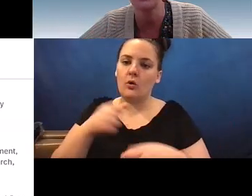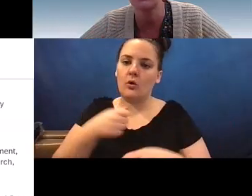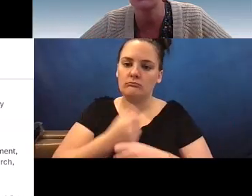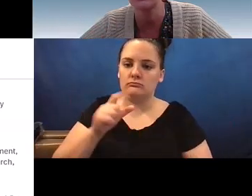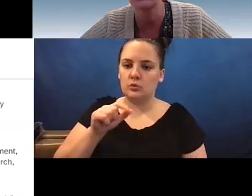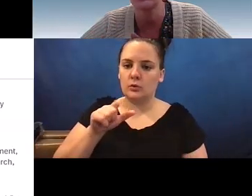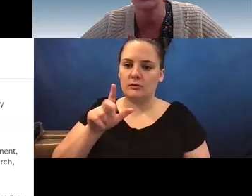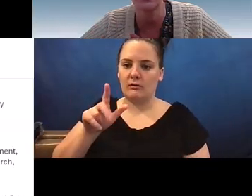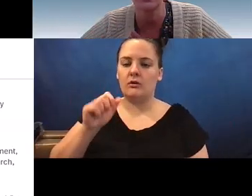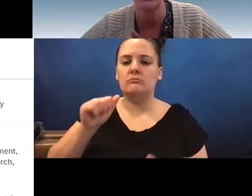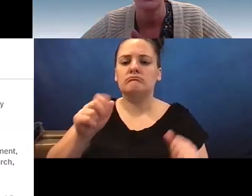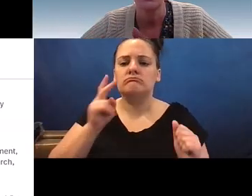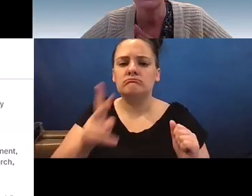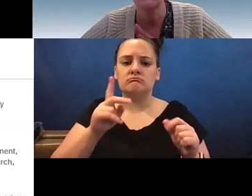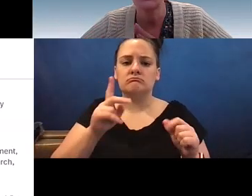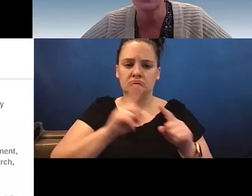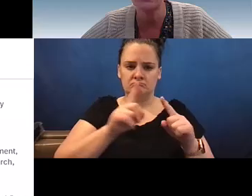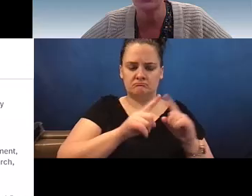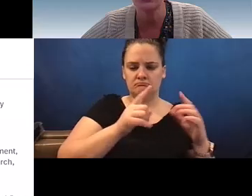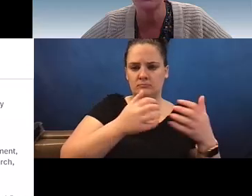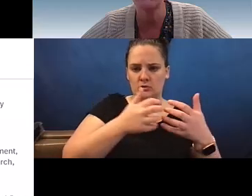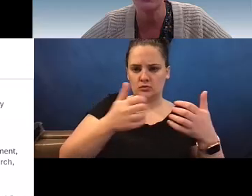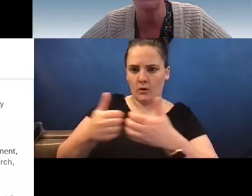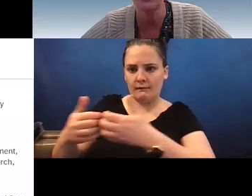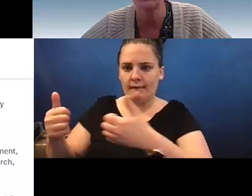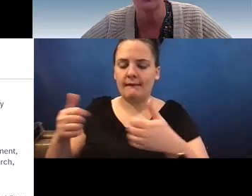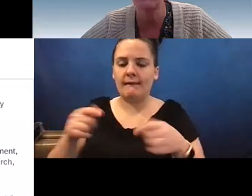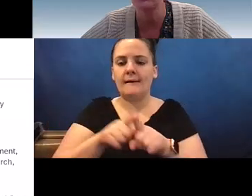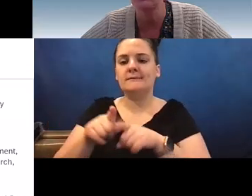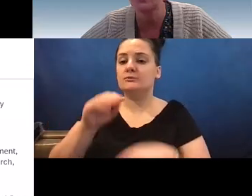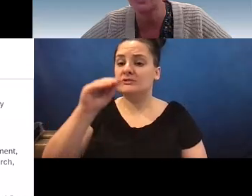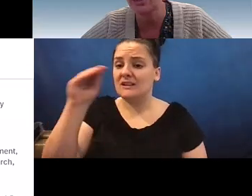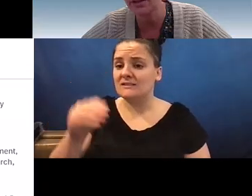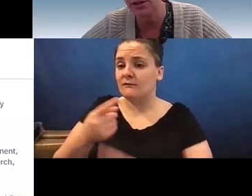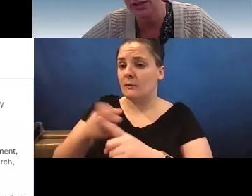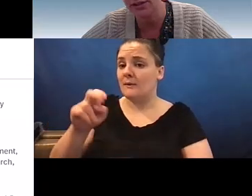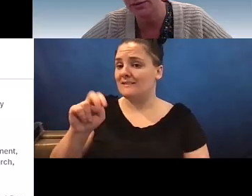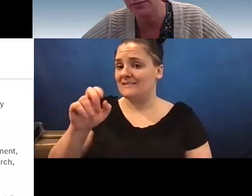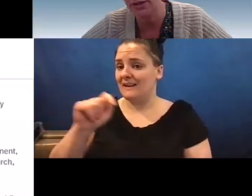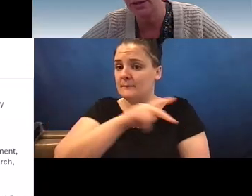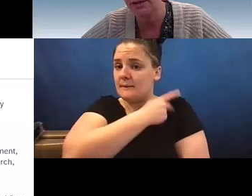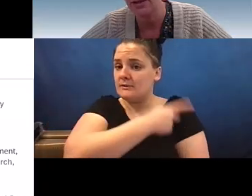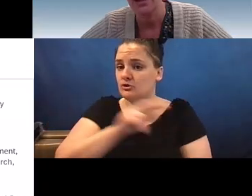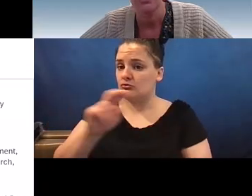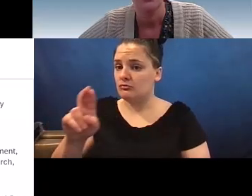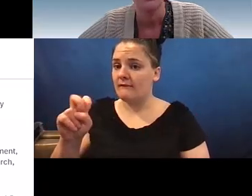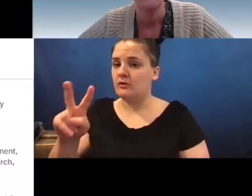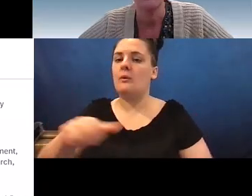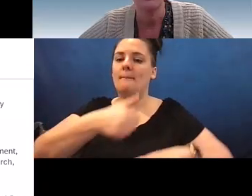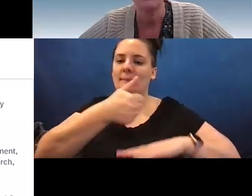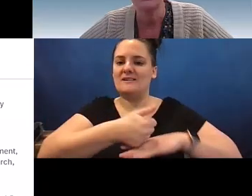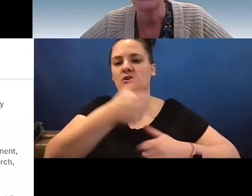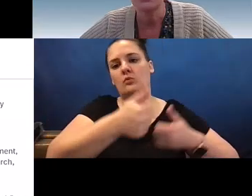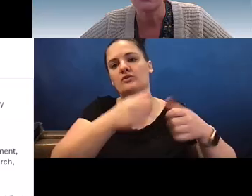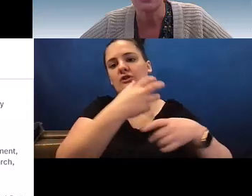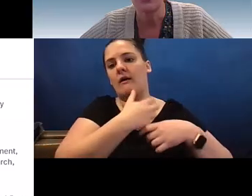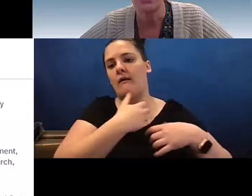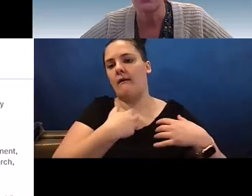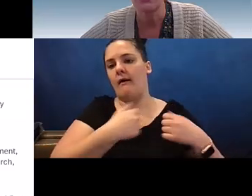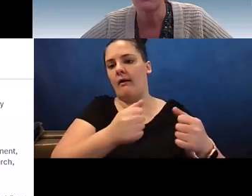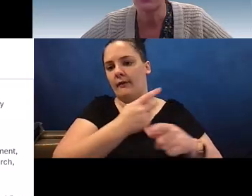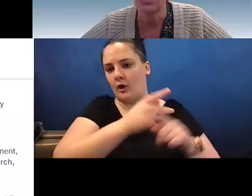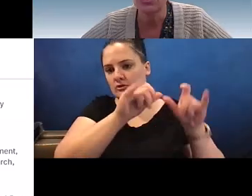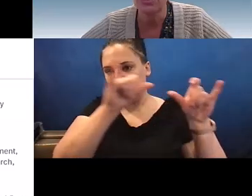community benefit categories are sorted as percentages of net patient revenue by healthcare system. The graphic allows